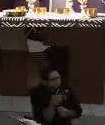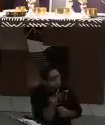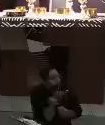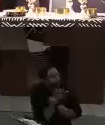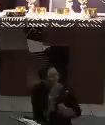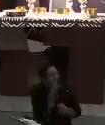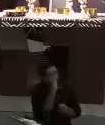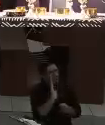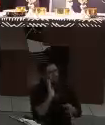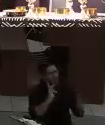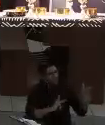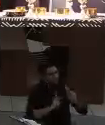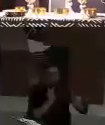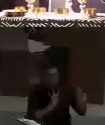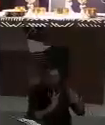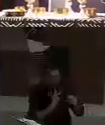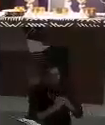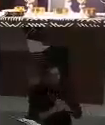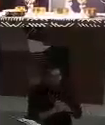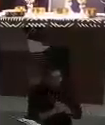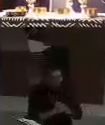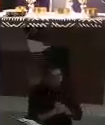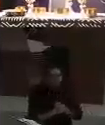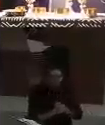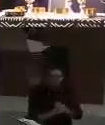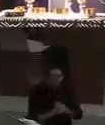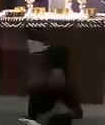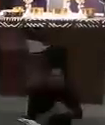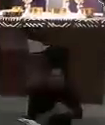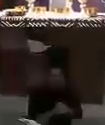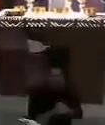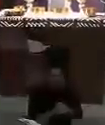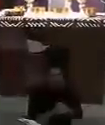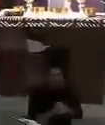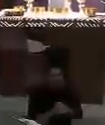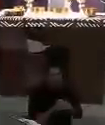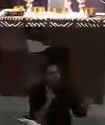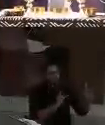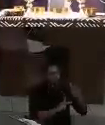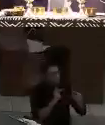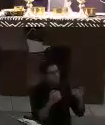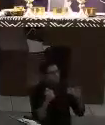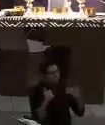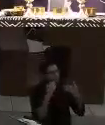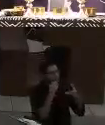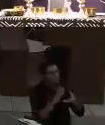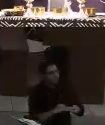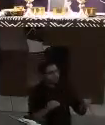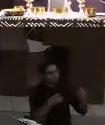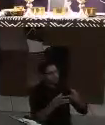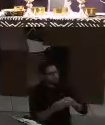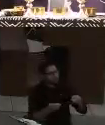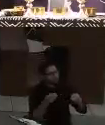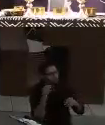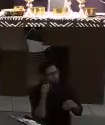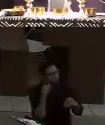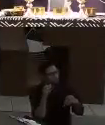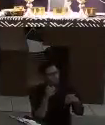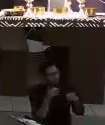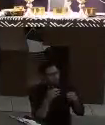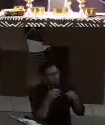People deserving of God's love and care. People who have a story to tell. And no one can tell your